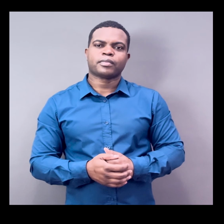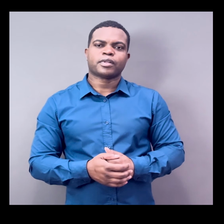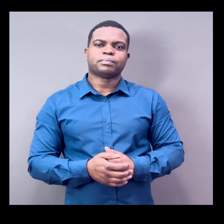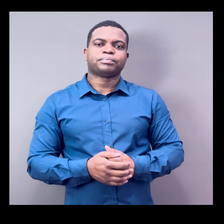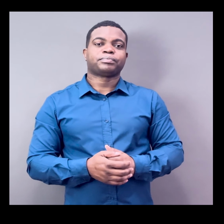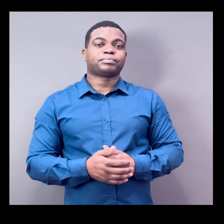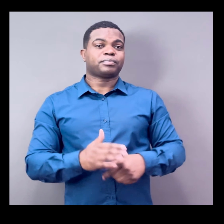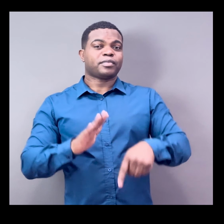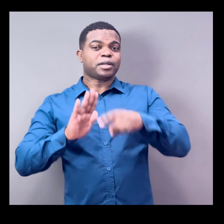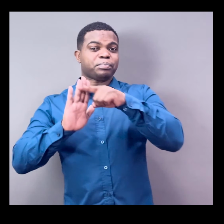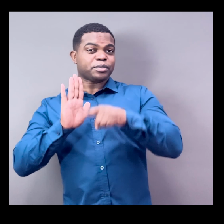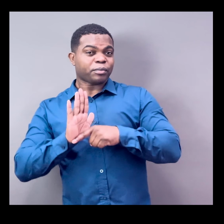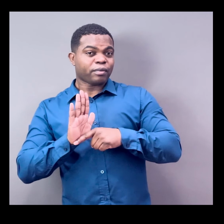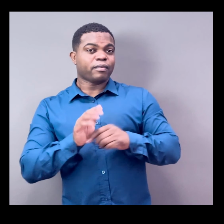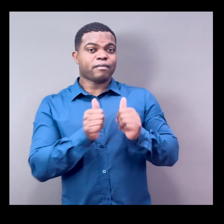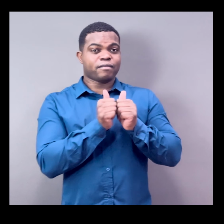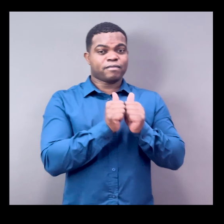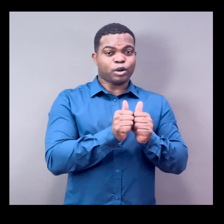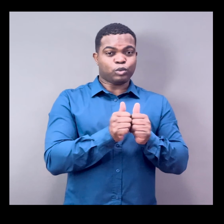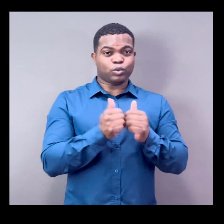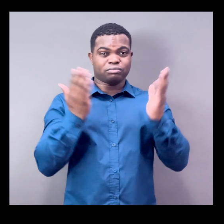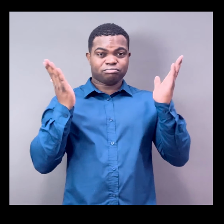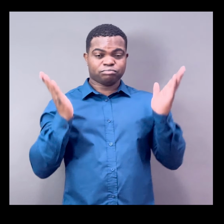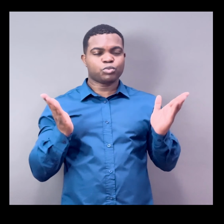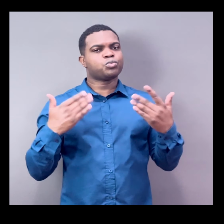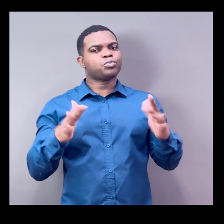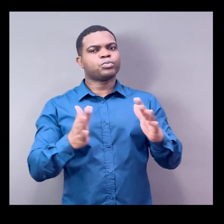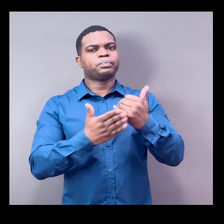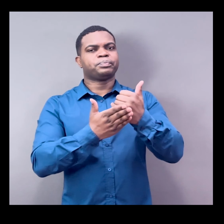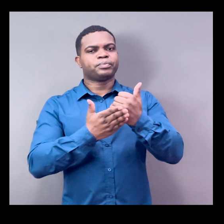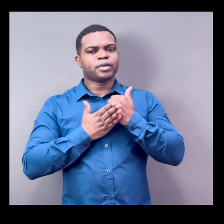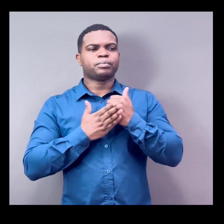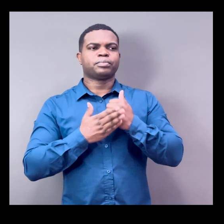These principles and values of community engagement provide a